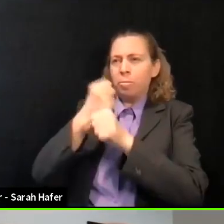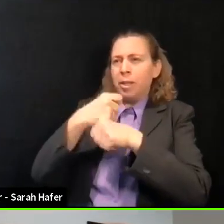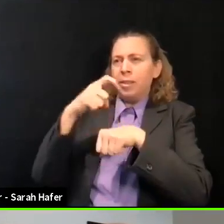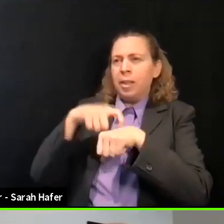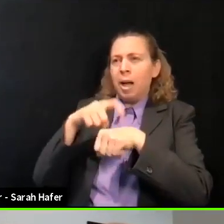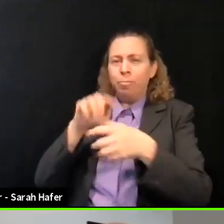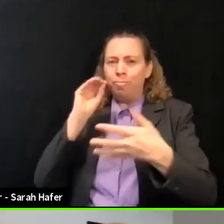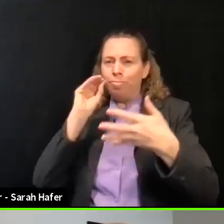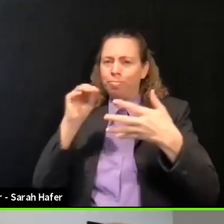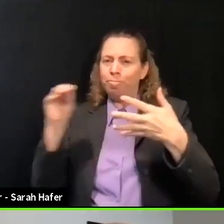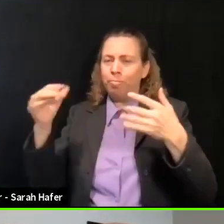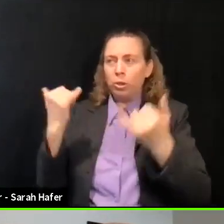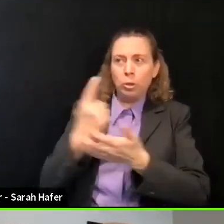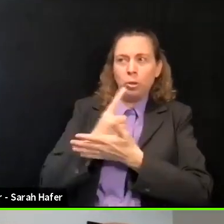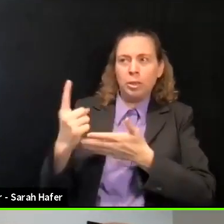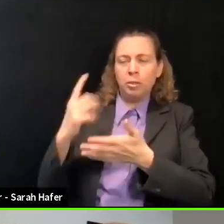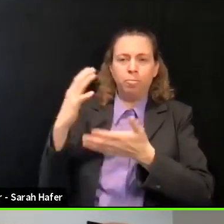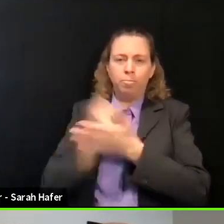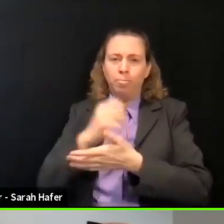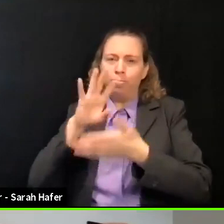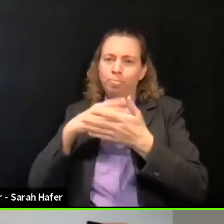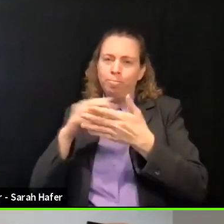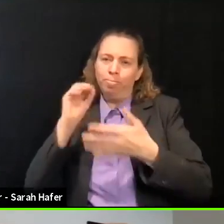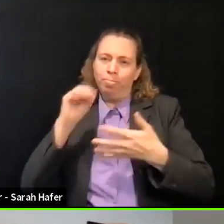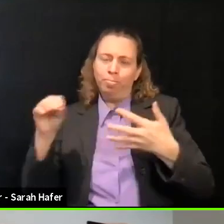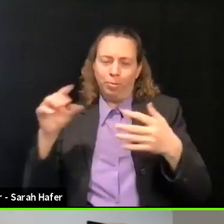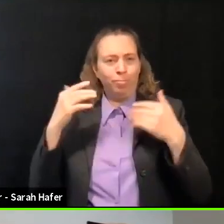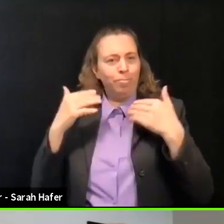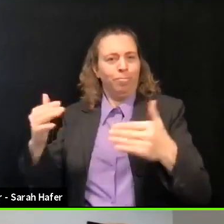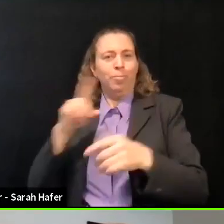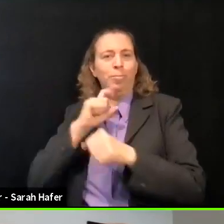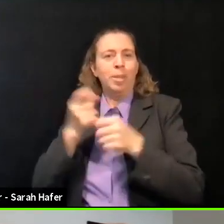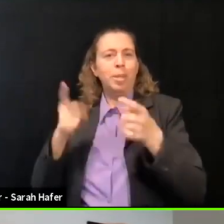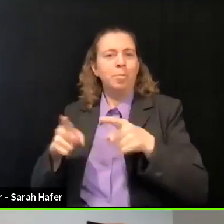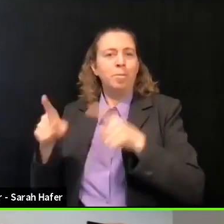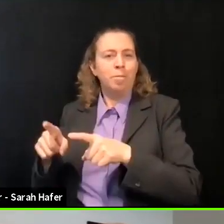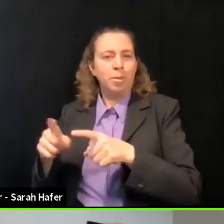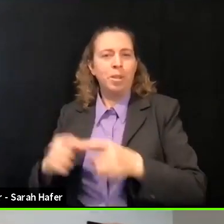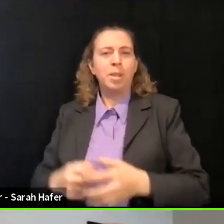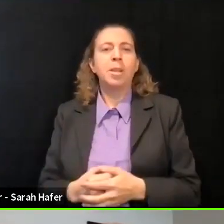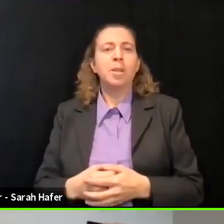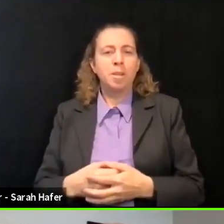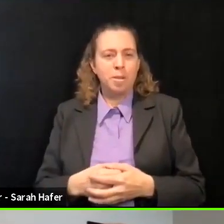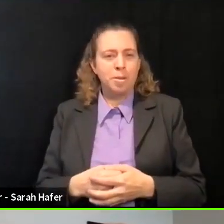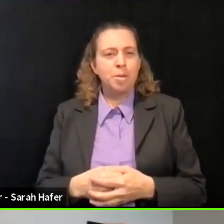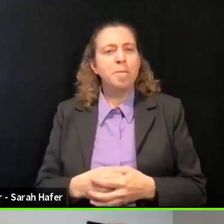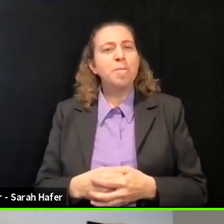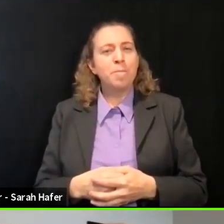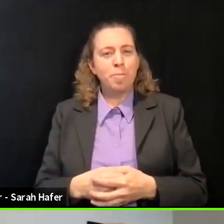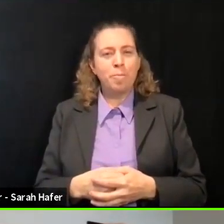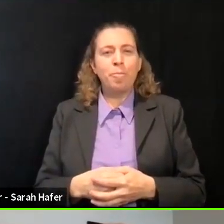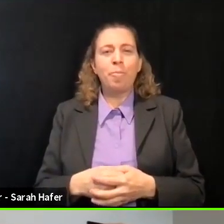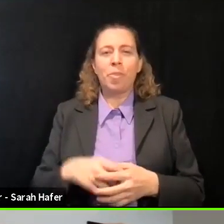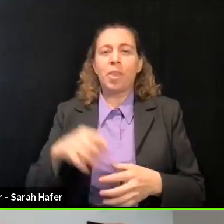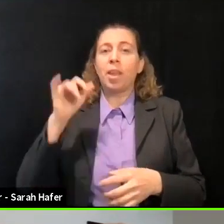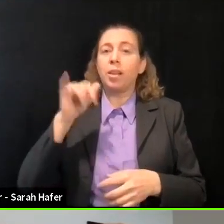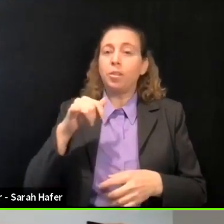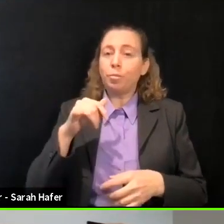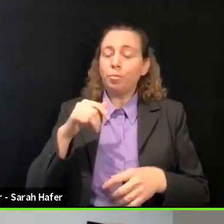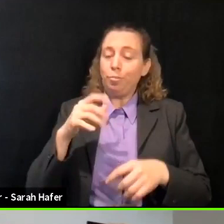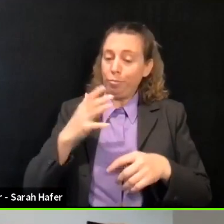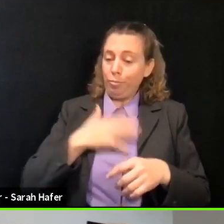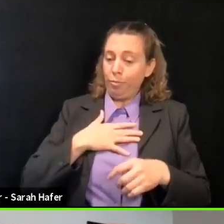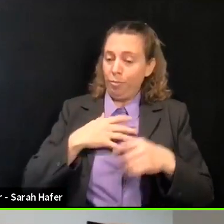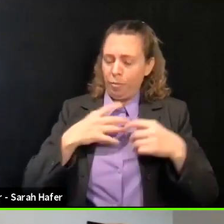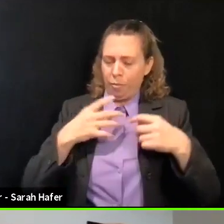the very helpful general advice by taking some advice from yourself about what you require and then acting on